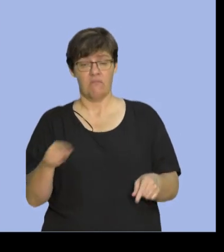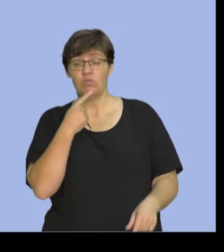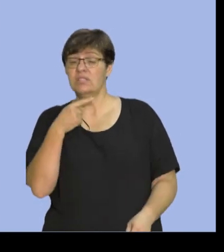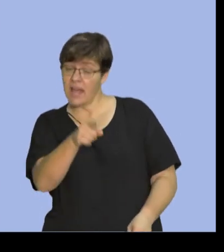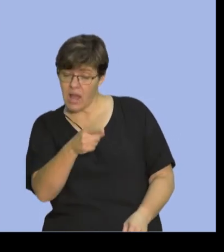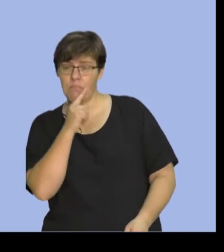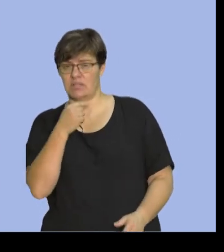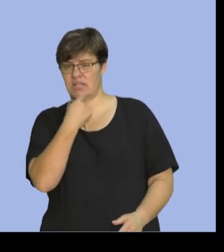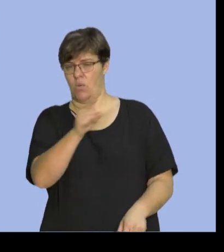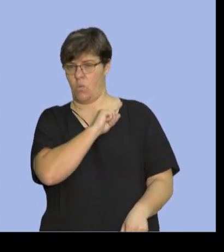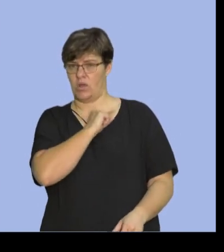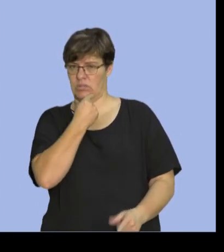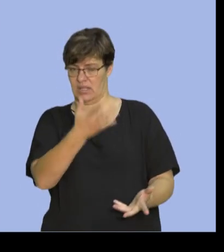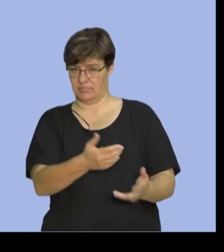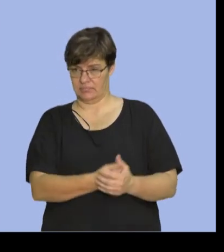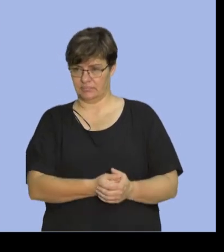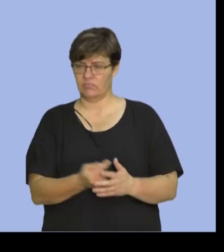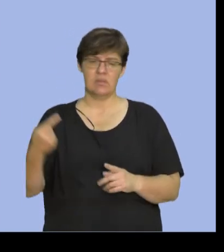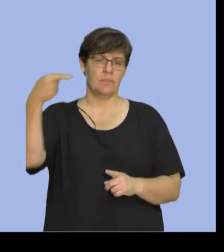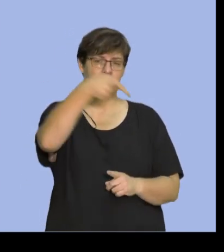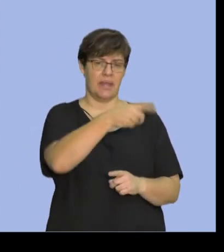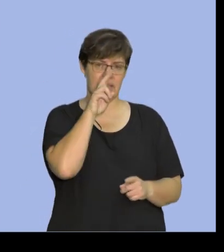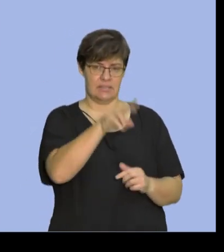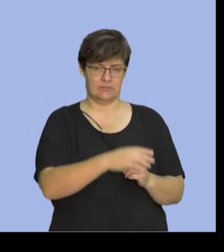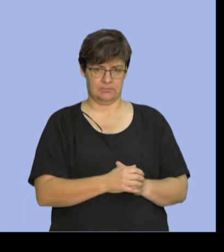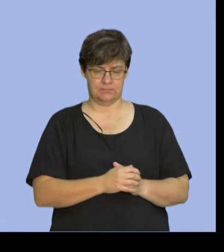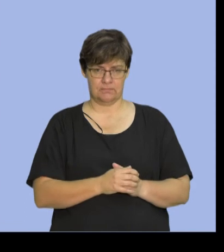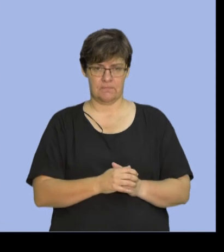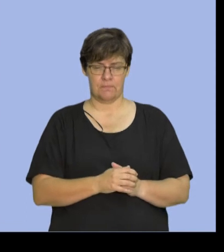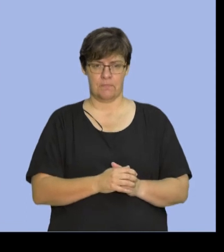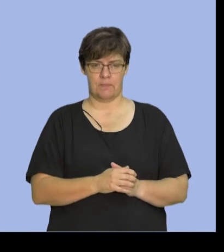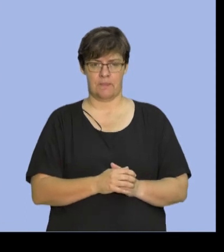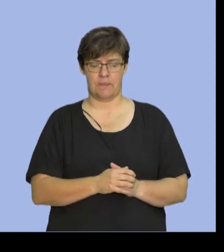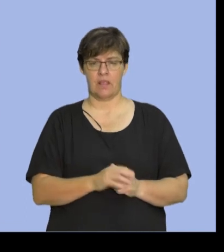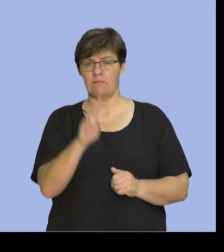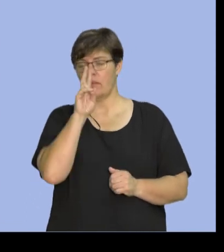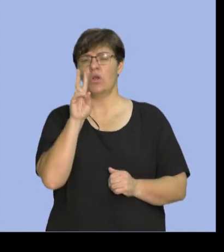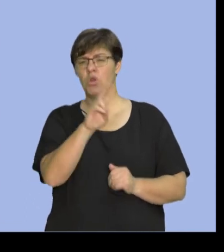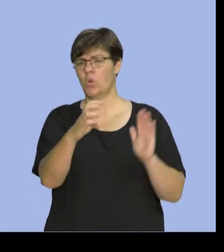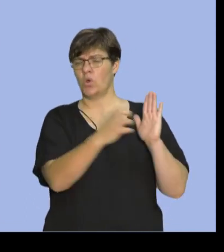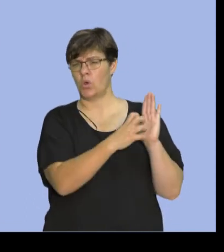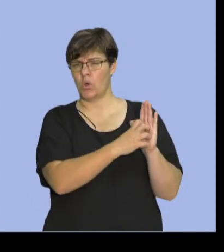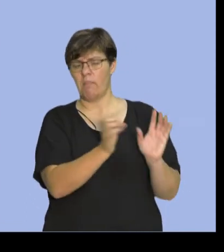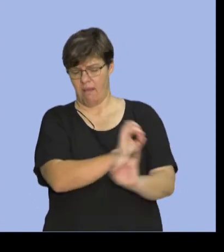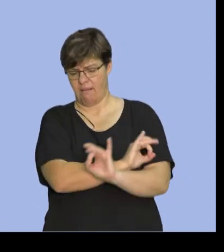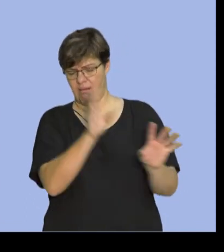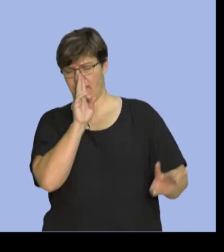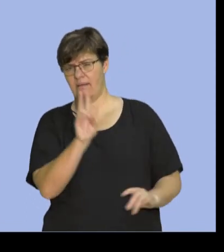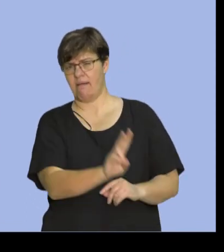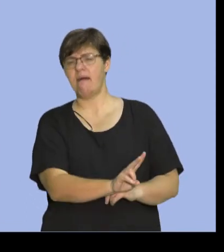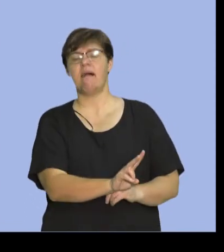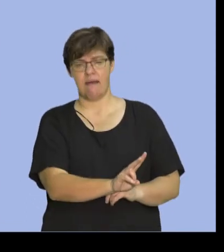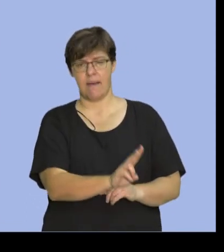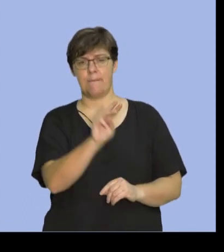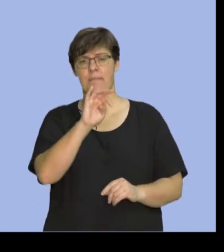answer. If we go back to that diagram, let's look at it. So when I look at this diagram, I can clearly see it's a